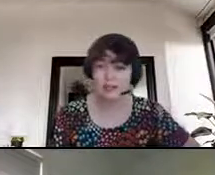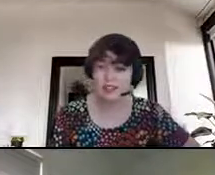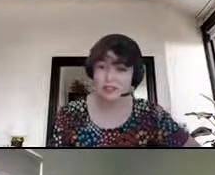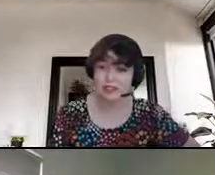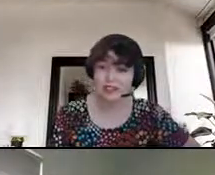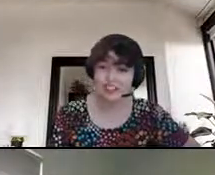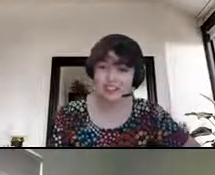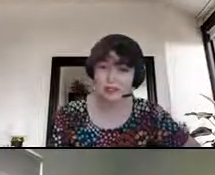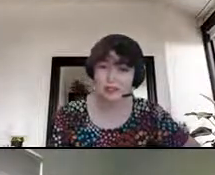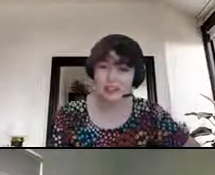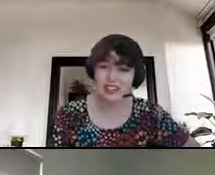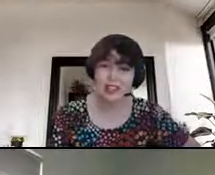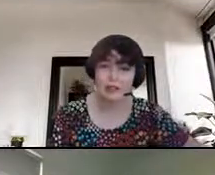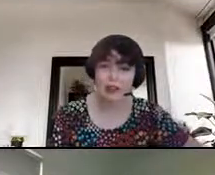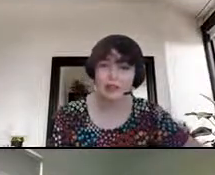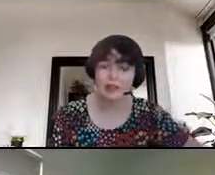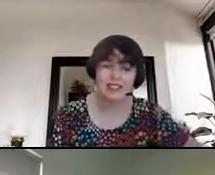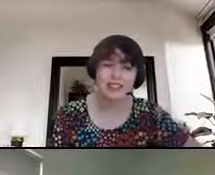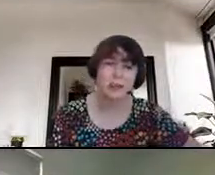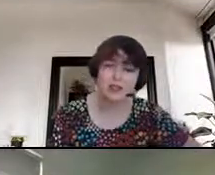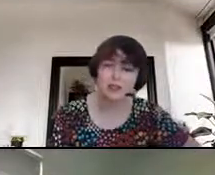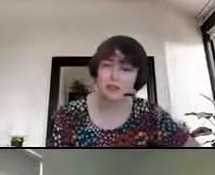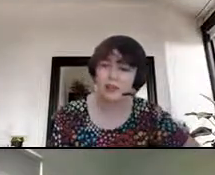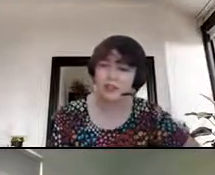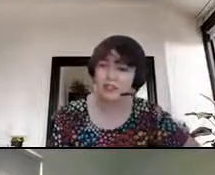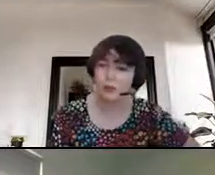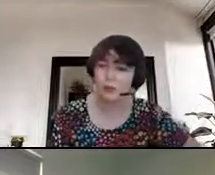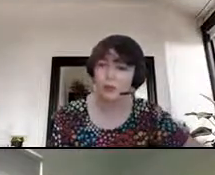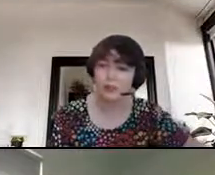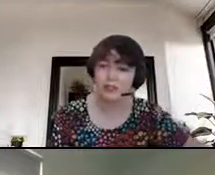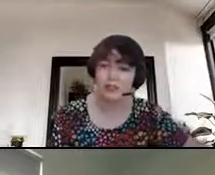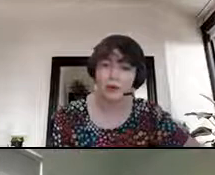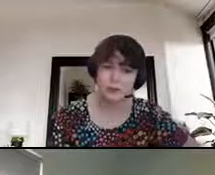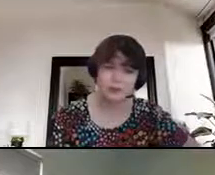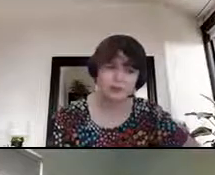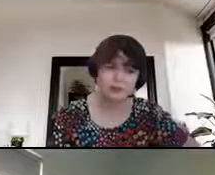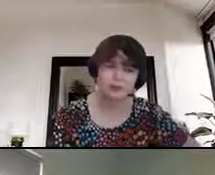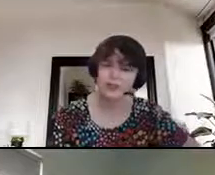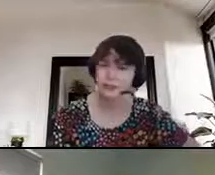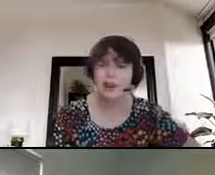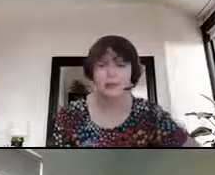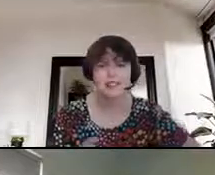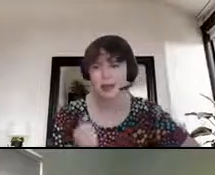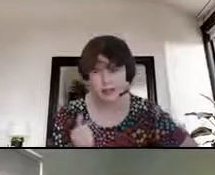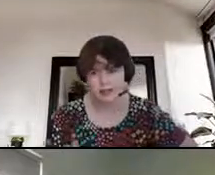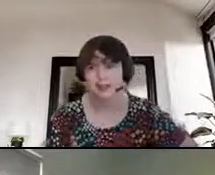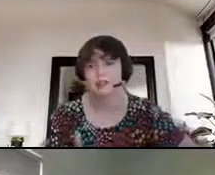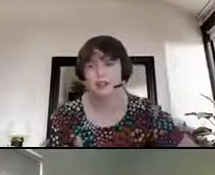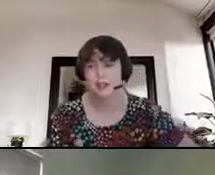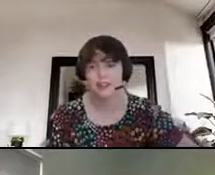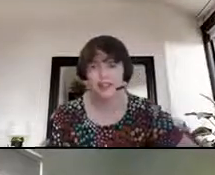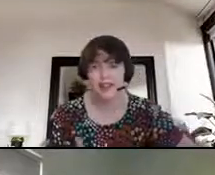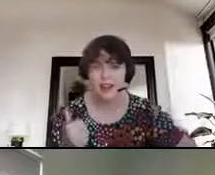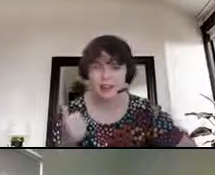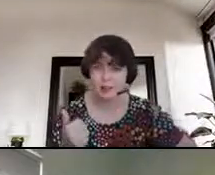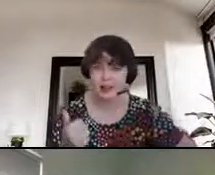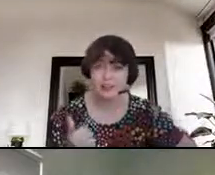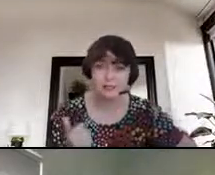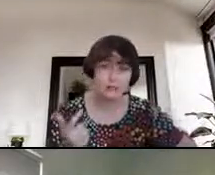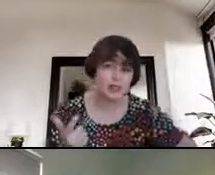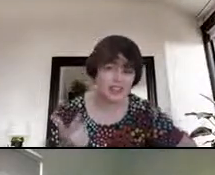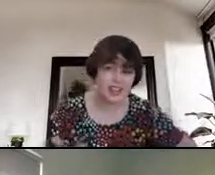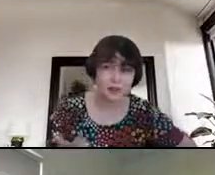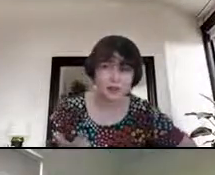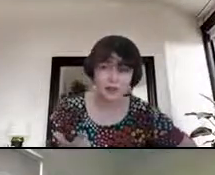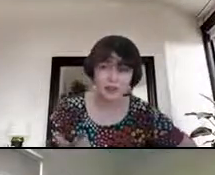there weren't any specific barriers that would prevent that from happening. There's a couple of things we might need to work with them on, There might be some minor settlement anomalies. There